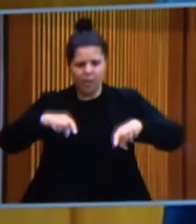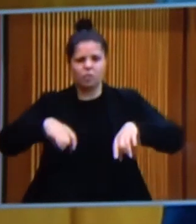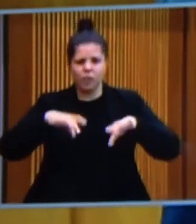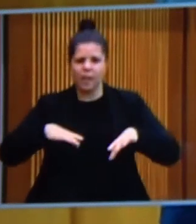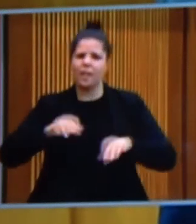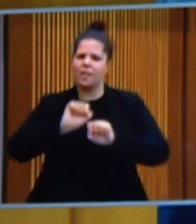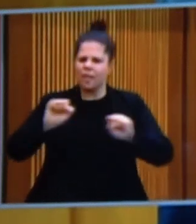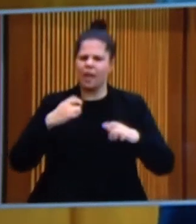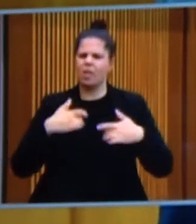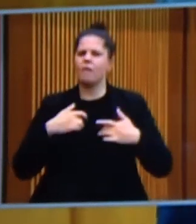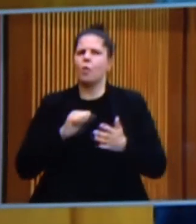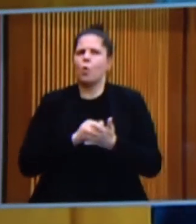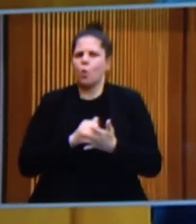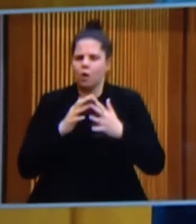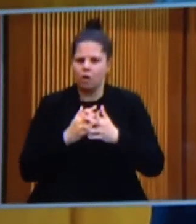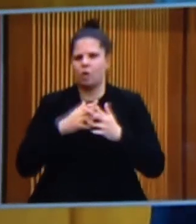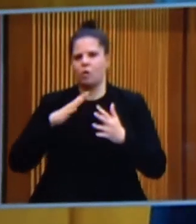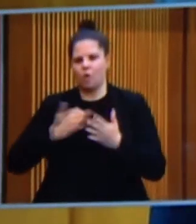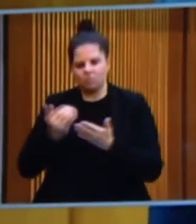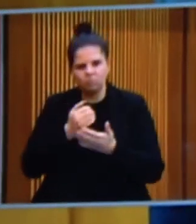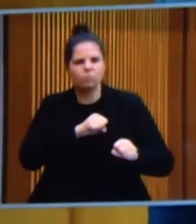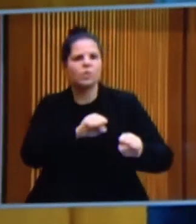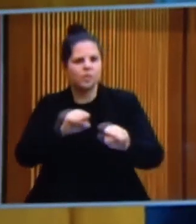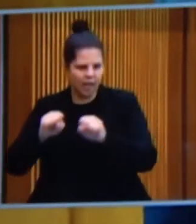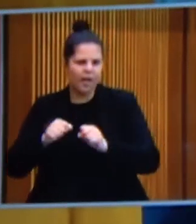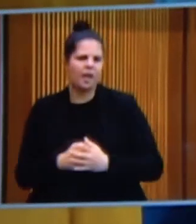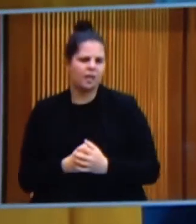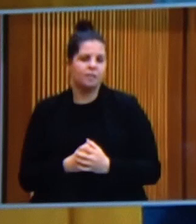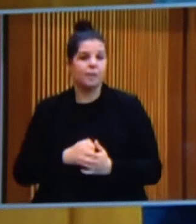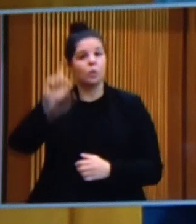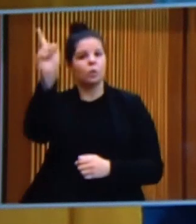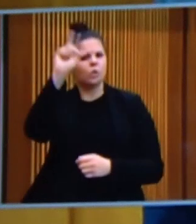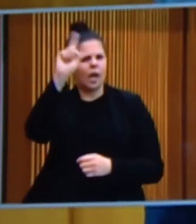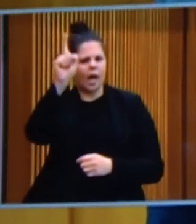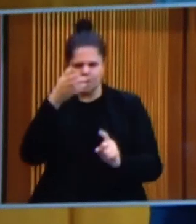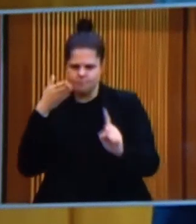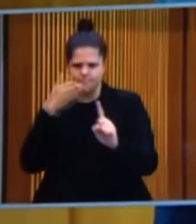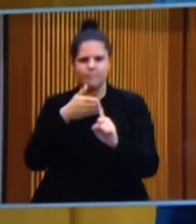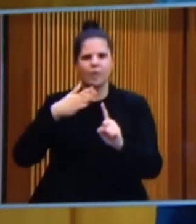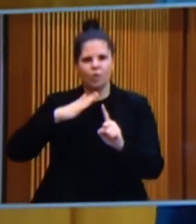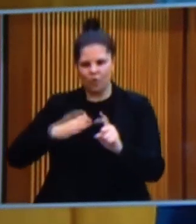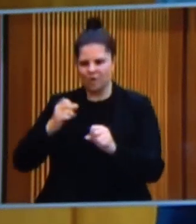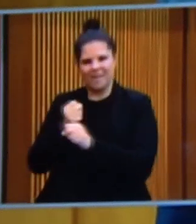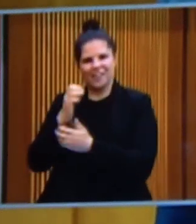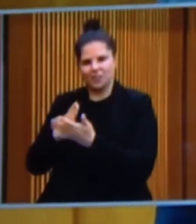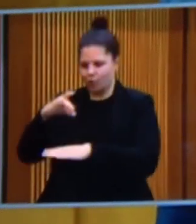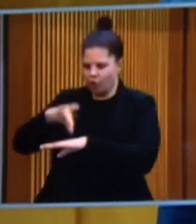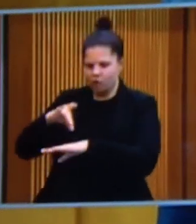Australian. Today is about, in particular, securing and expanding that